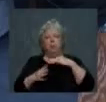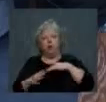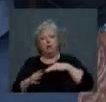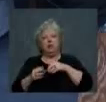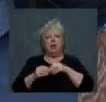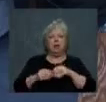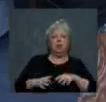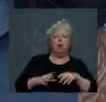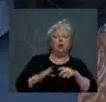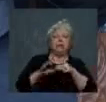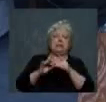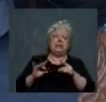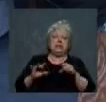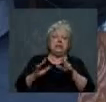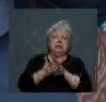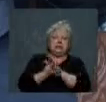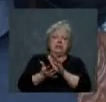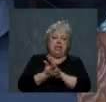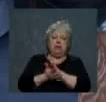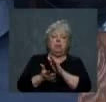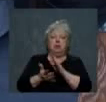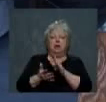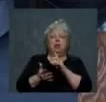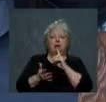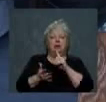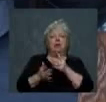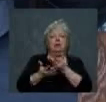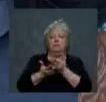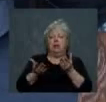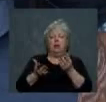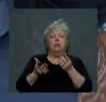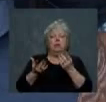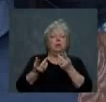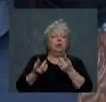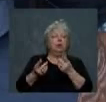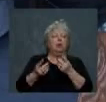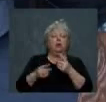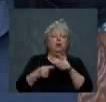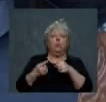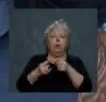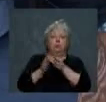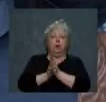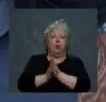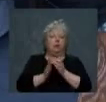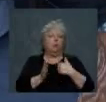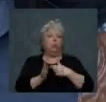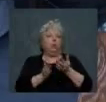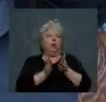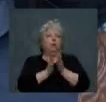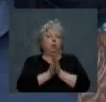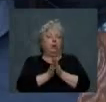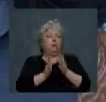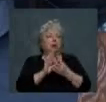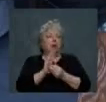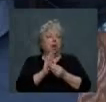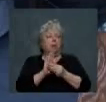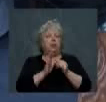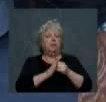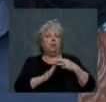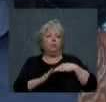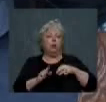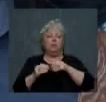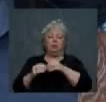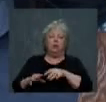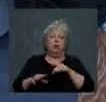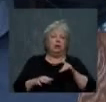upon request, which seems to indicate that TNT is a business entity. We request a copy of the said profit loss statement, and if TNT